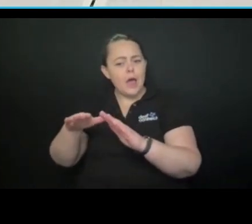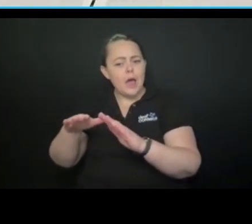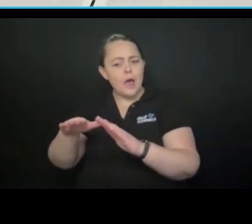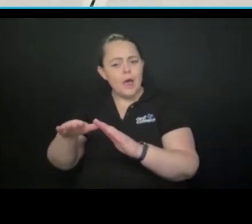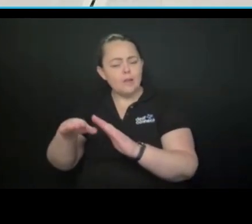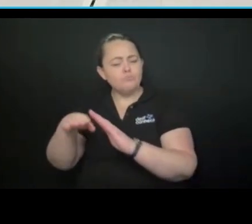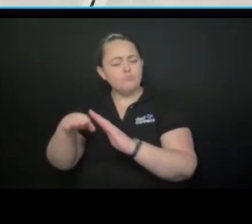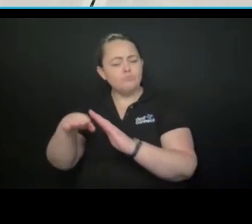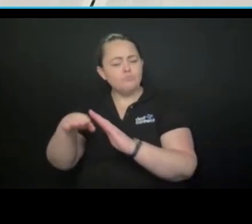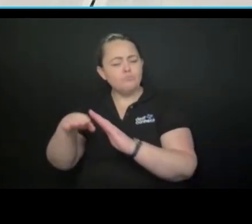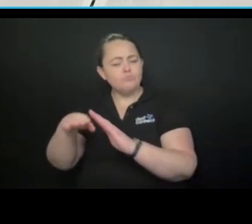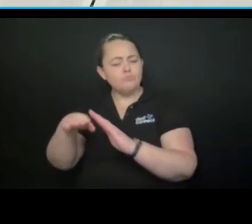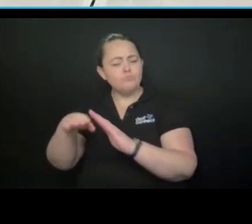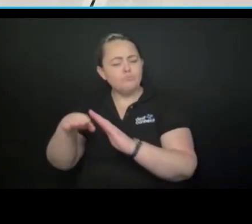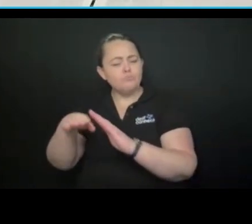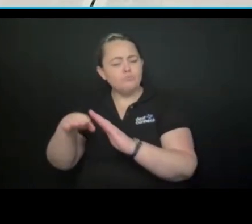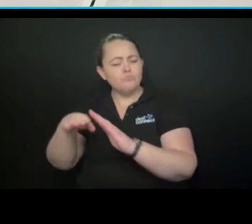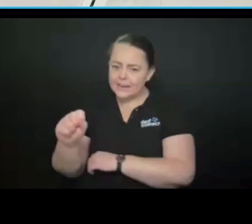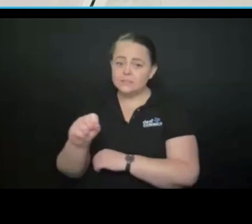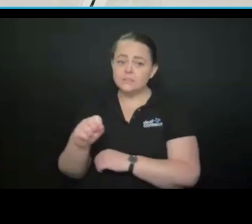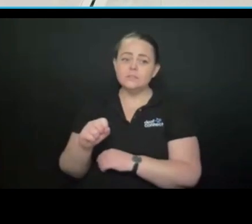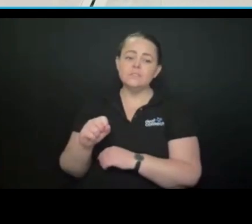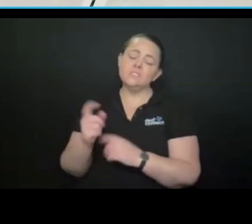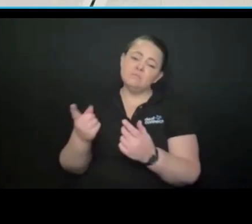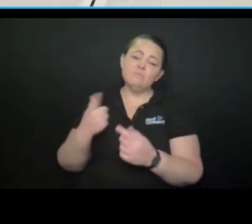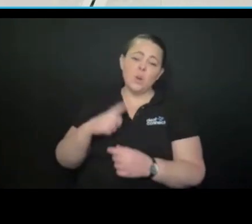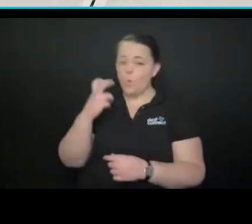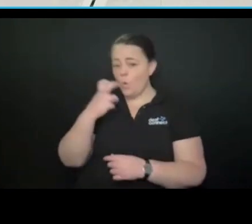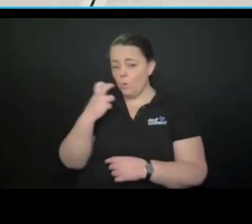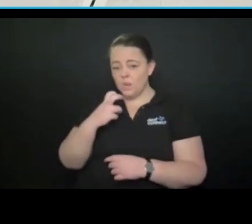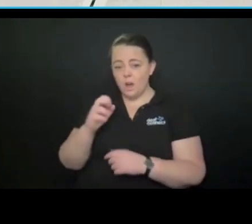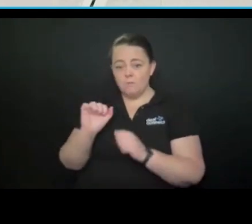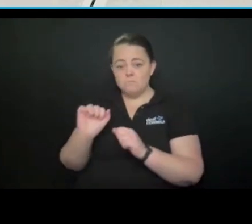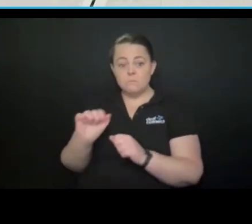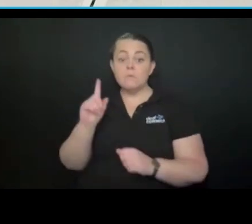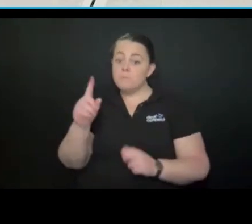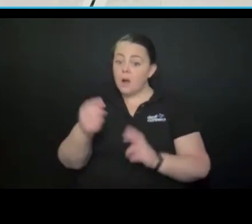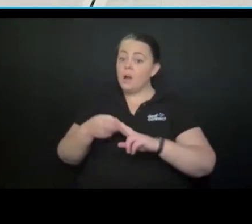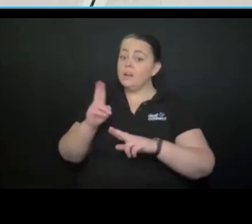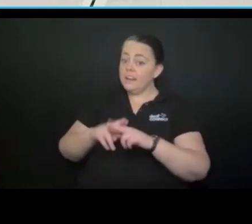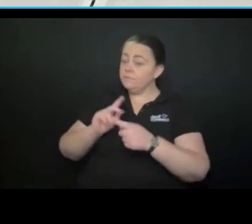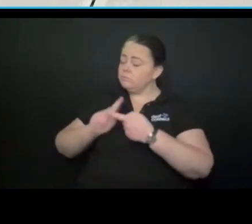of physical decline is possible. And not only does it lead to better outcomes